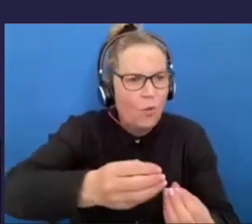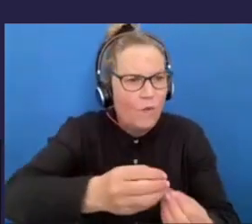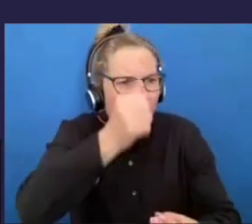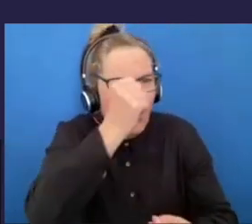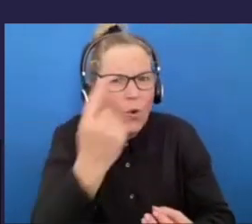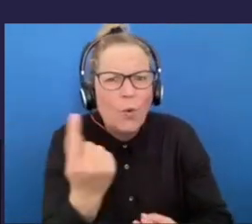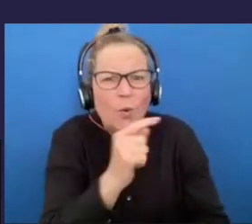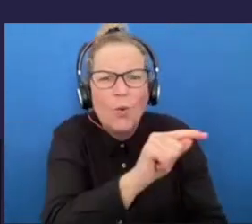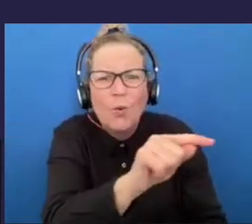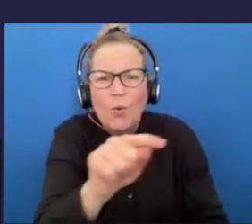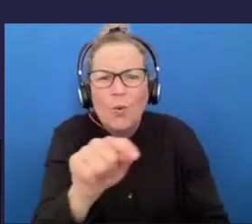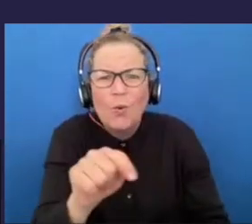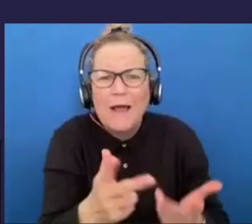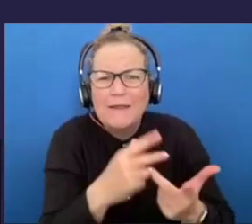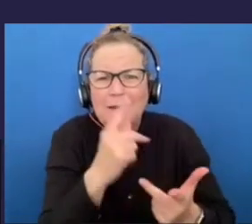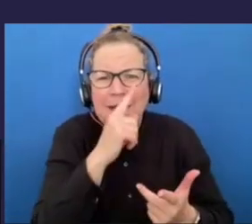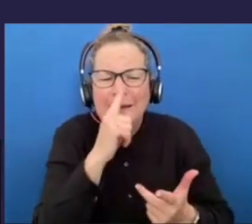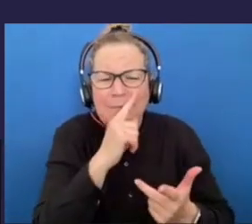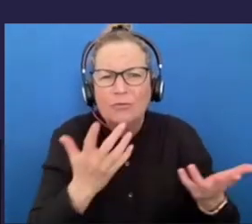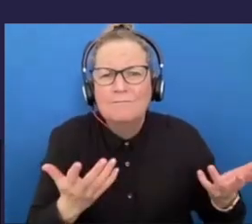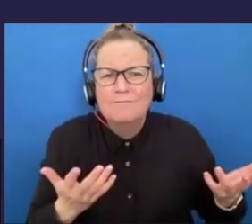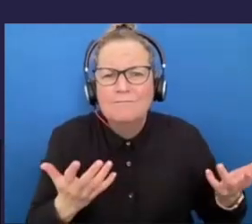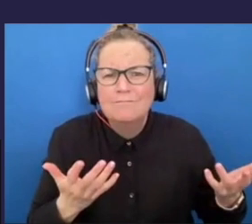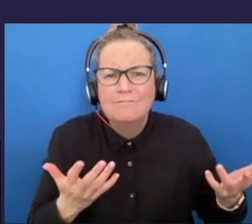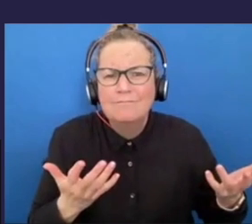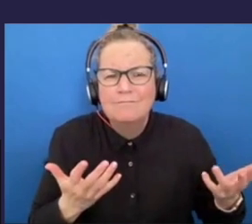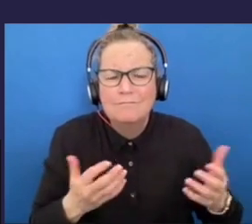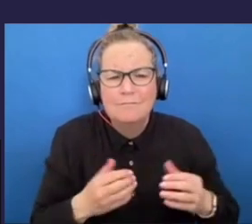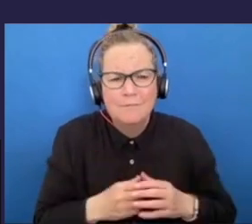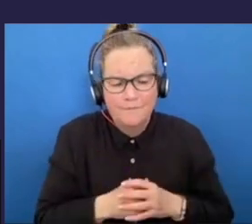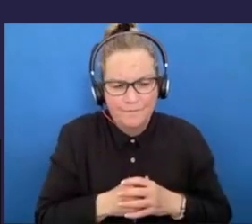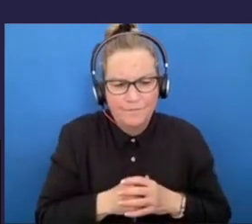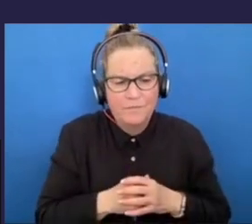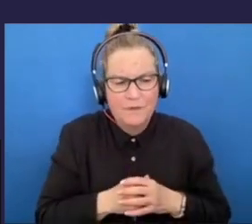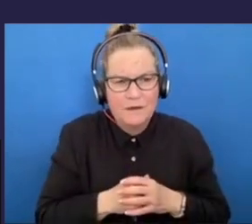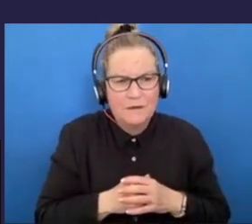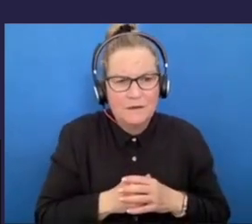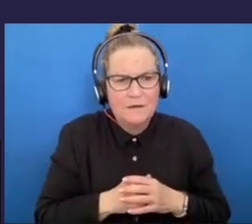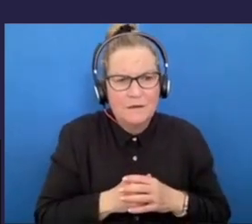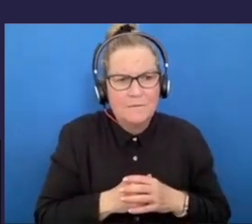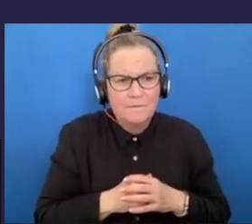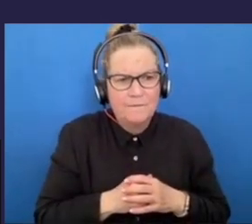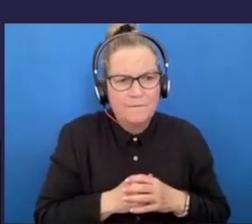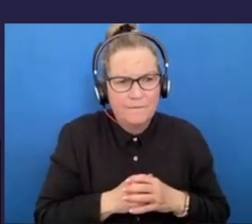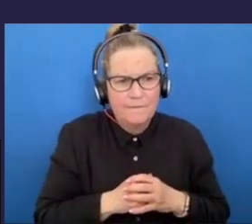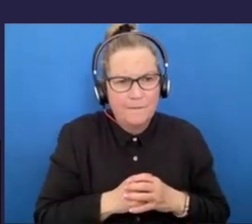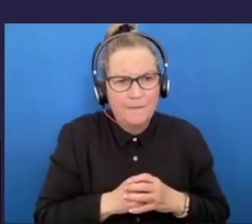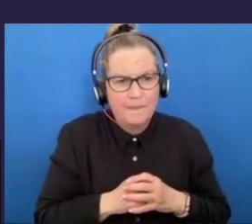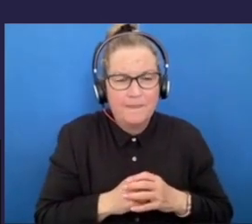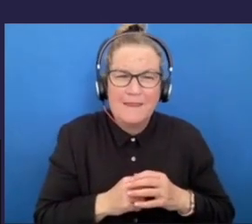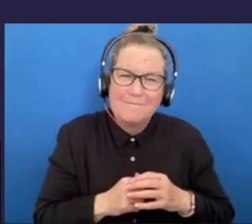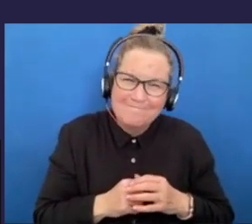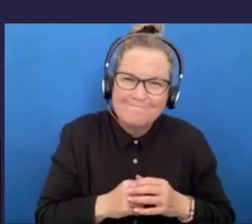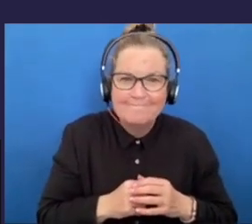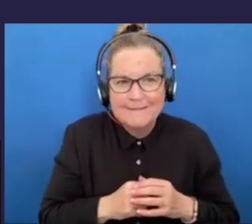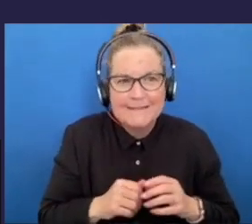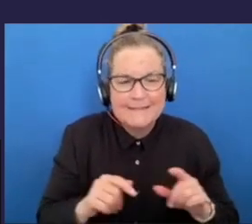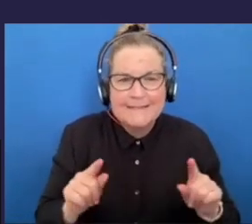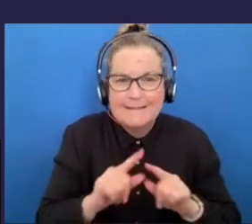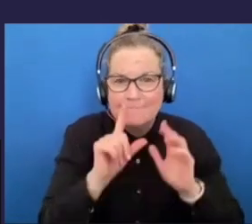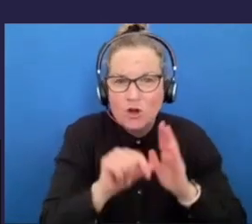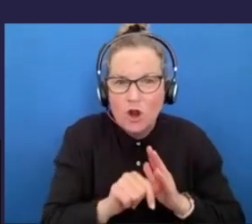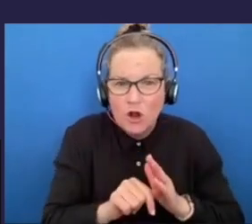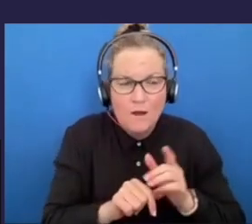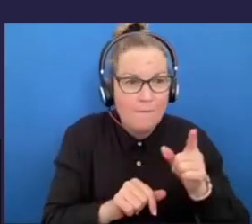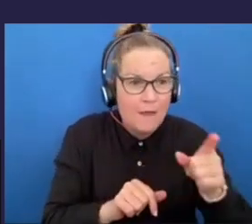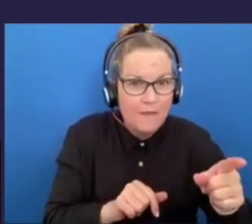relationships. We also don't want to leave the worker to be trained by whatever methods that workplace has. As a representative of the worker,